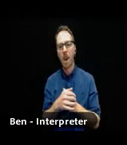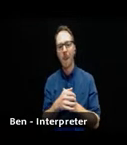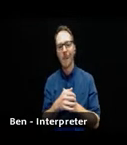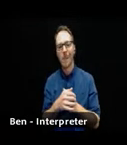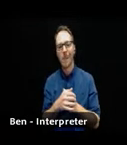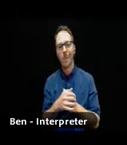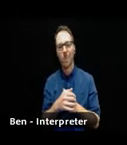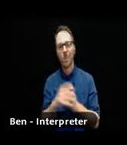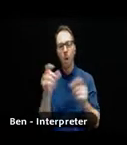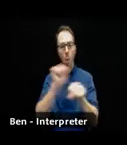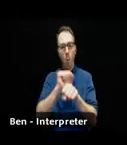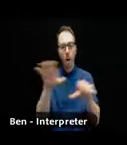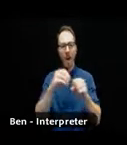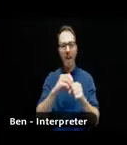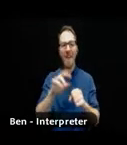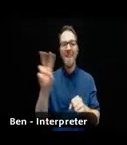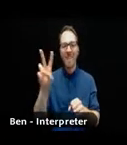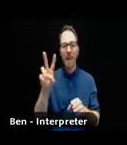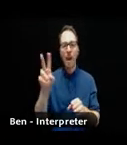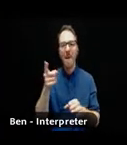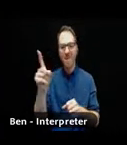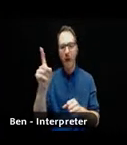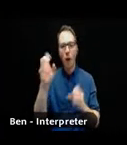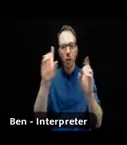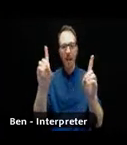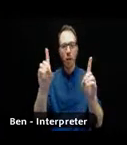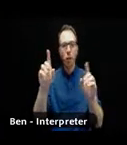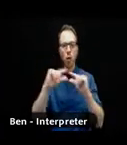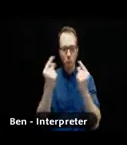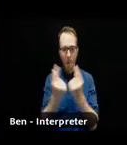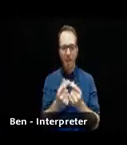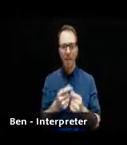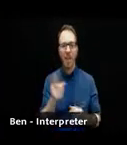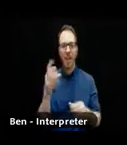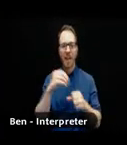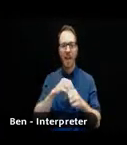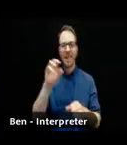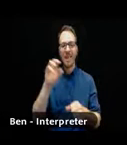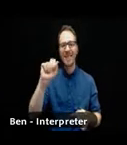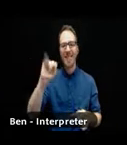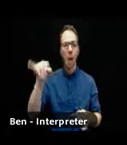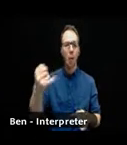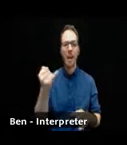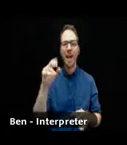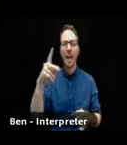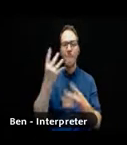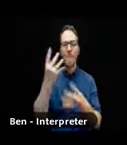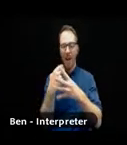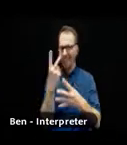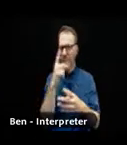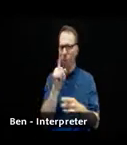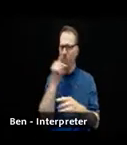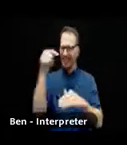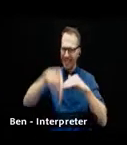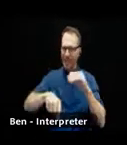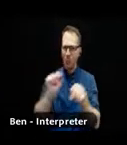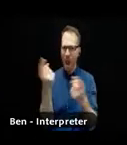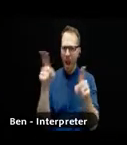the work done in a victim offender education group in San Quentin Penitentiary, where I've seen real deep work happening